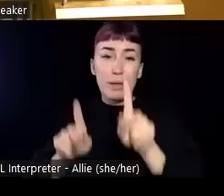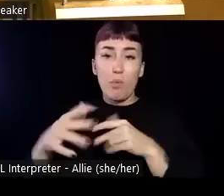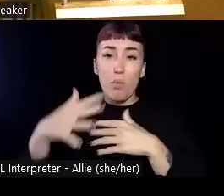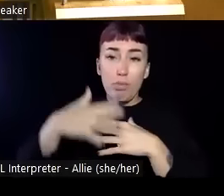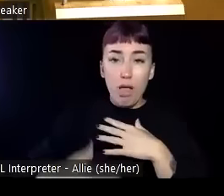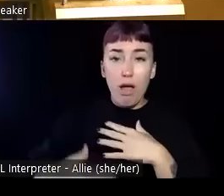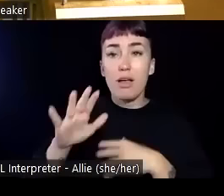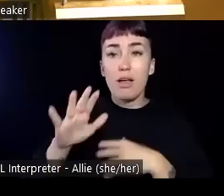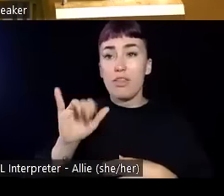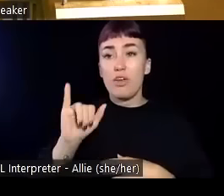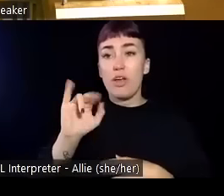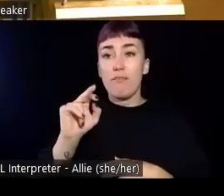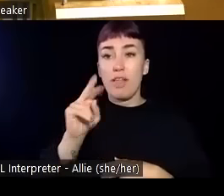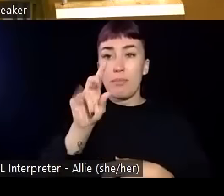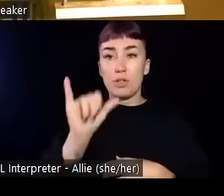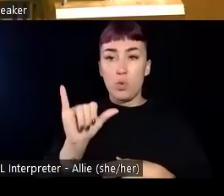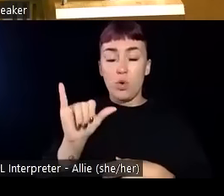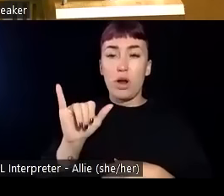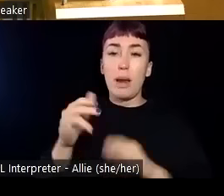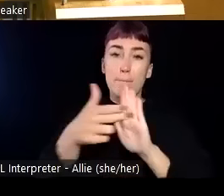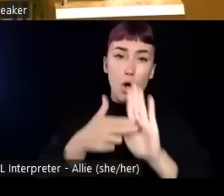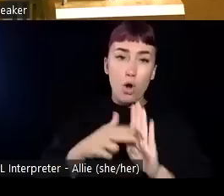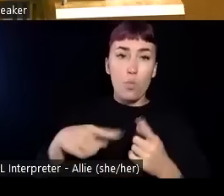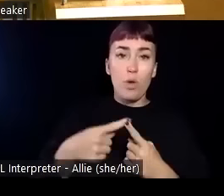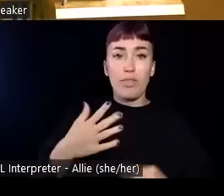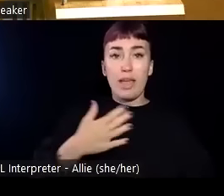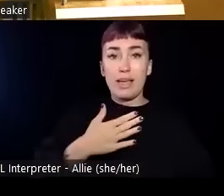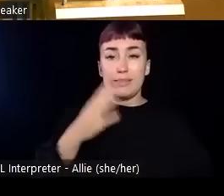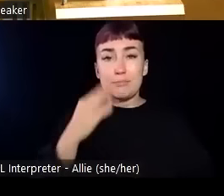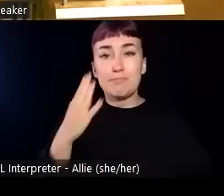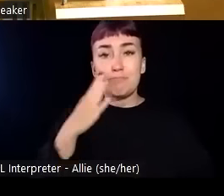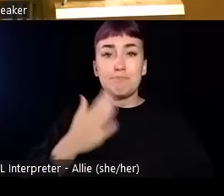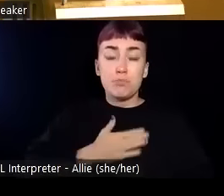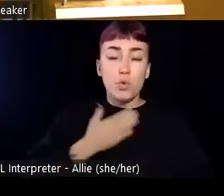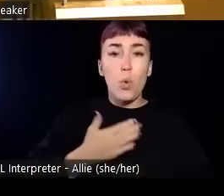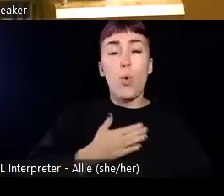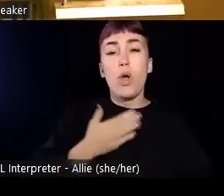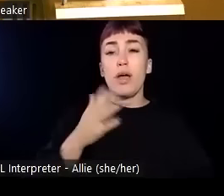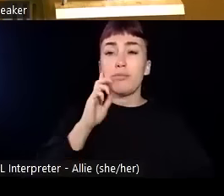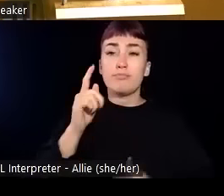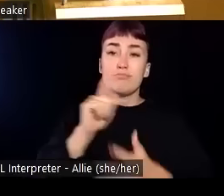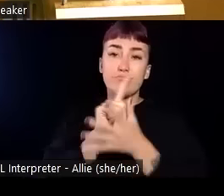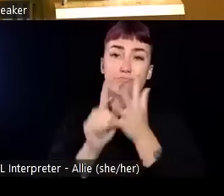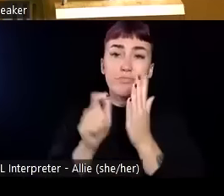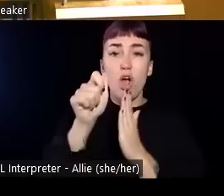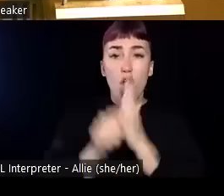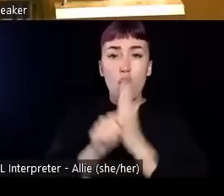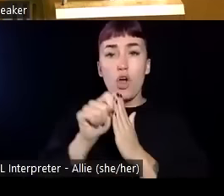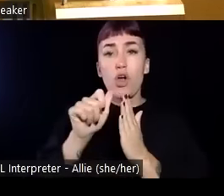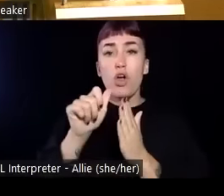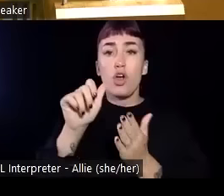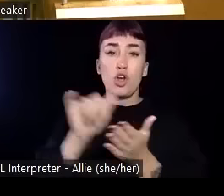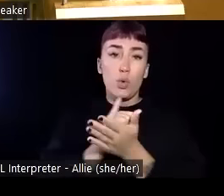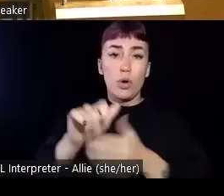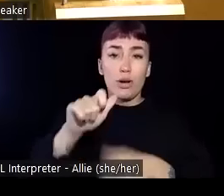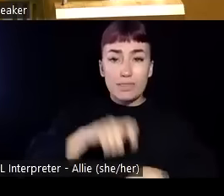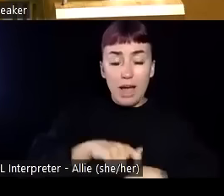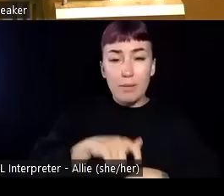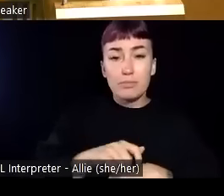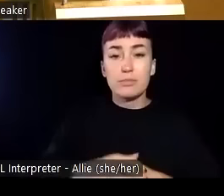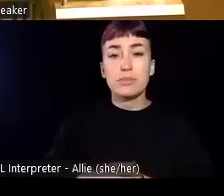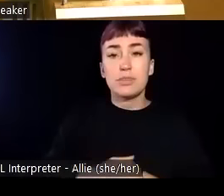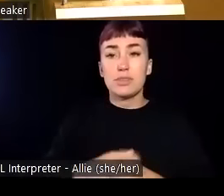their inflammatory markers when they experience joy. So there's a series of articles in the New York Times about AWOCs that you can look